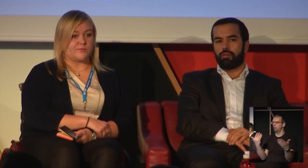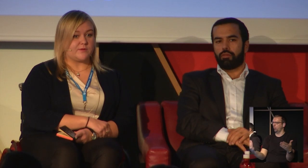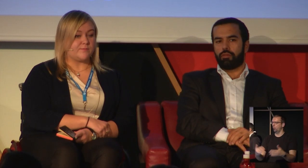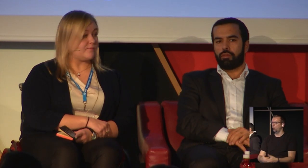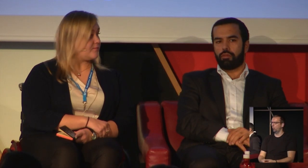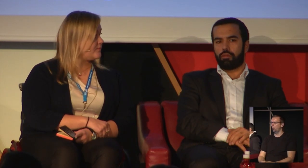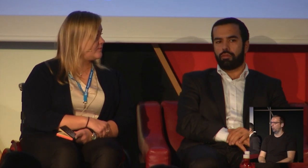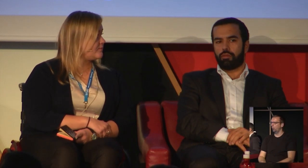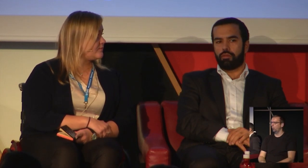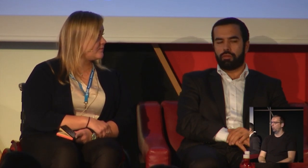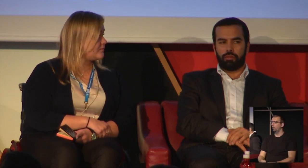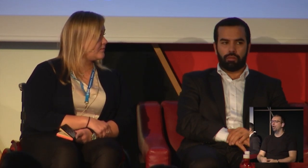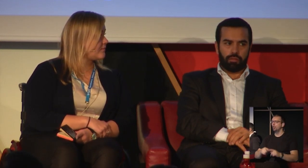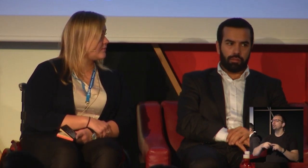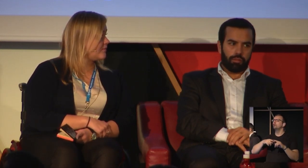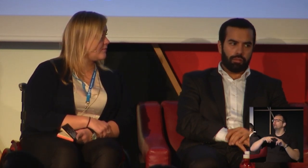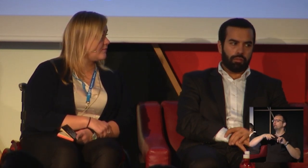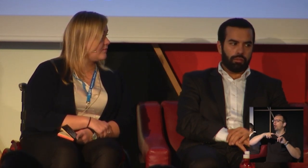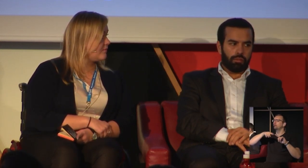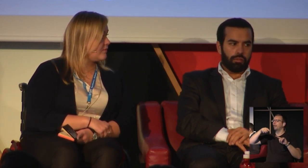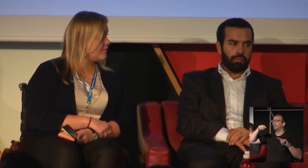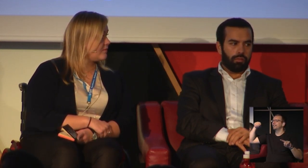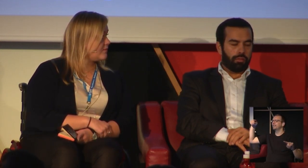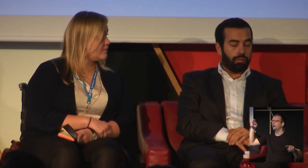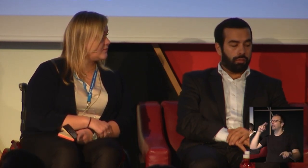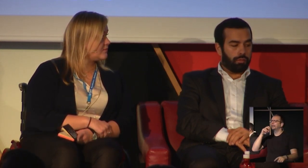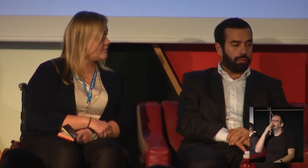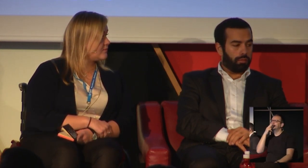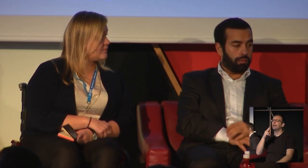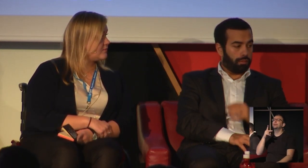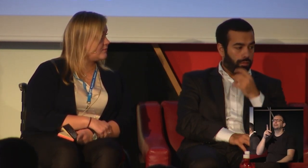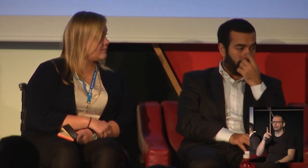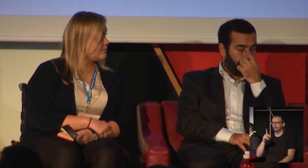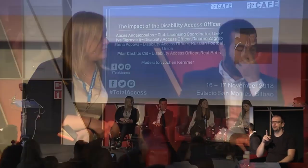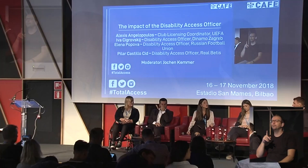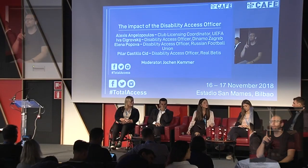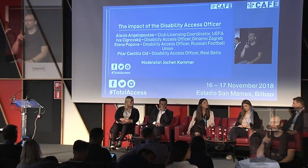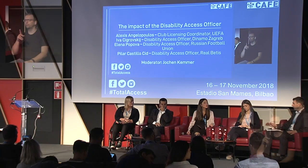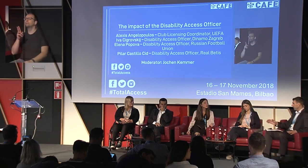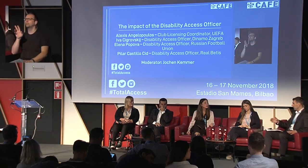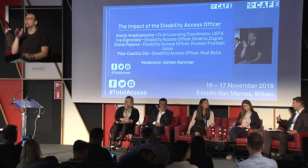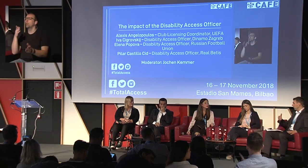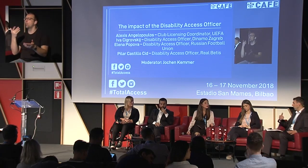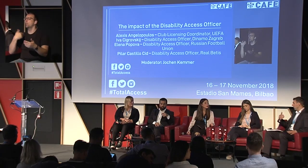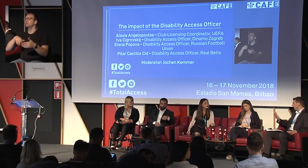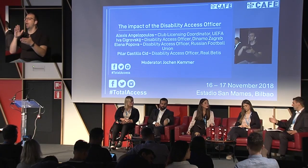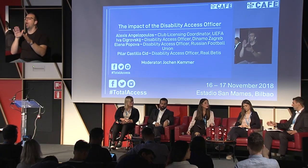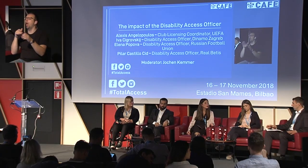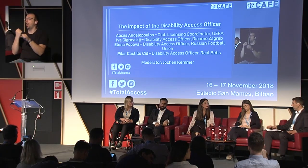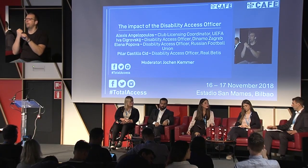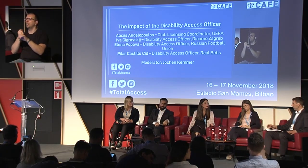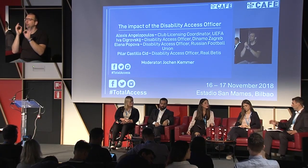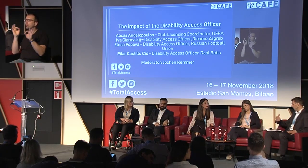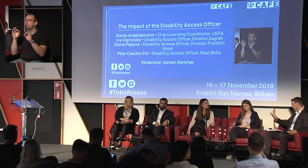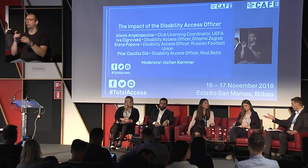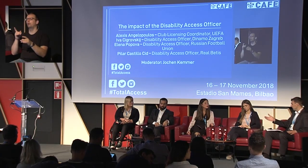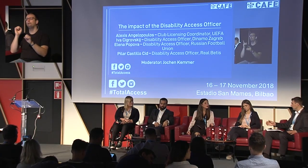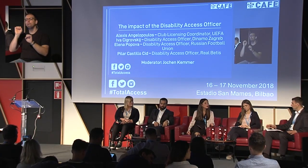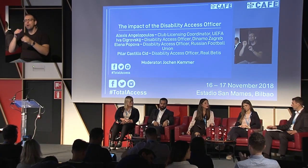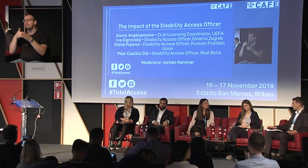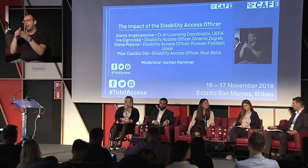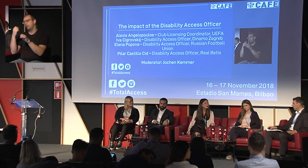this topic. Thank you. Pilar, maybe from your side, what was the impact on the number of all